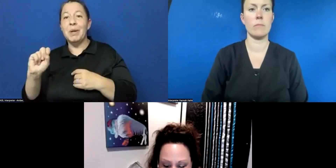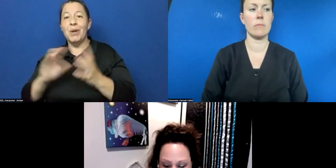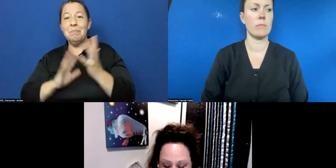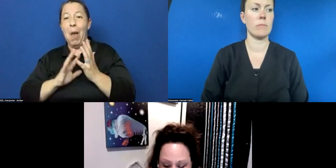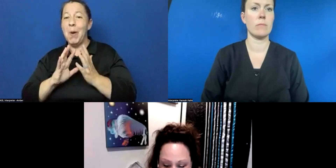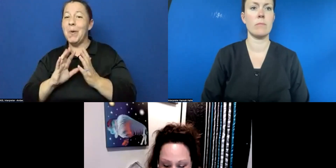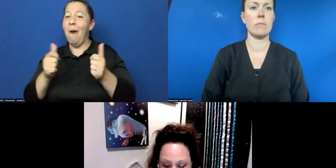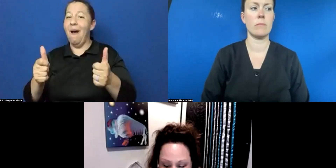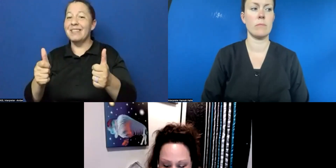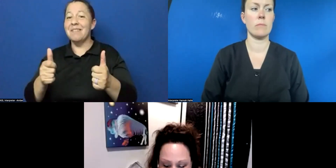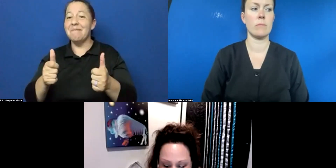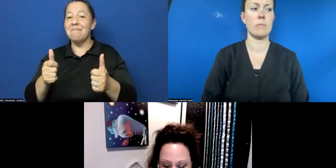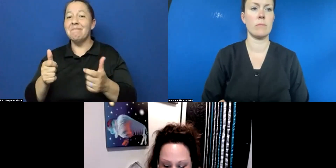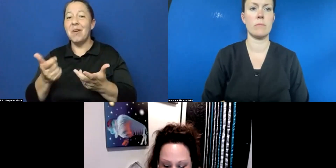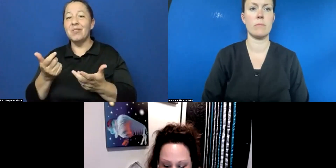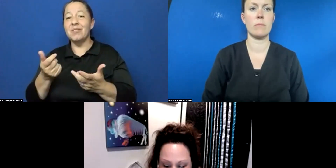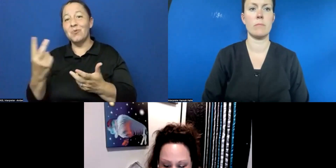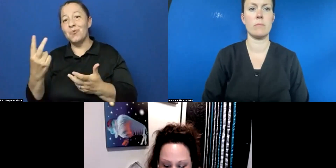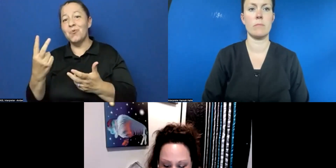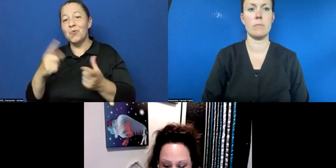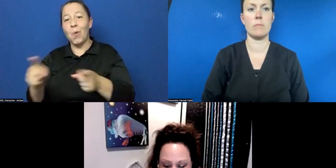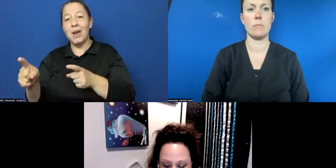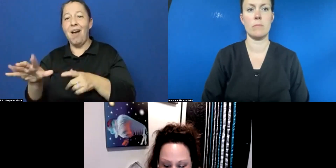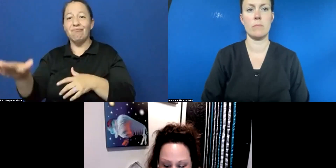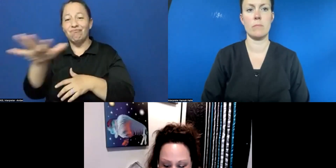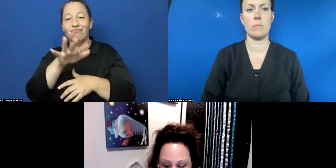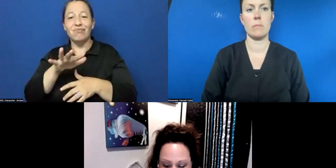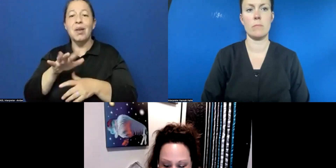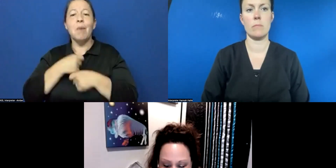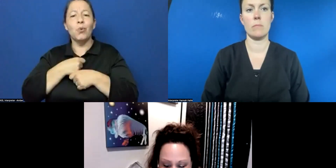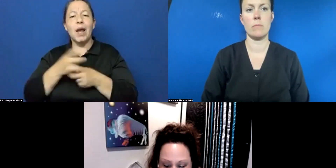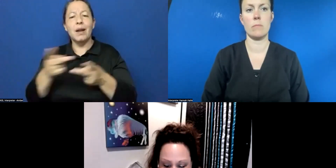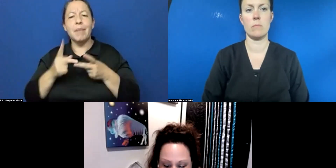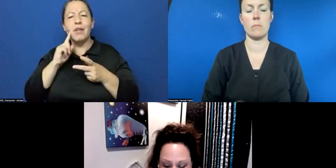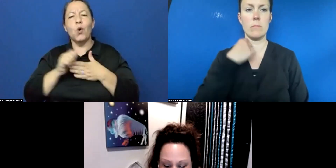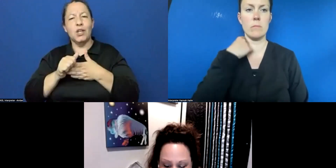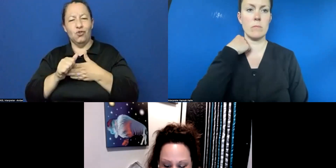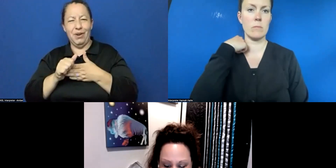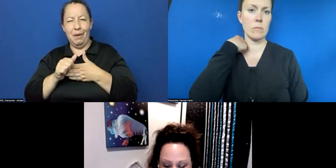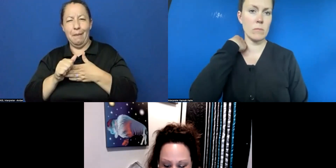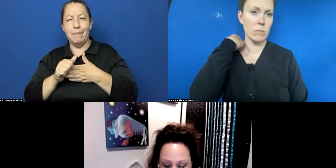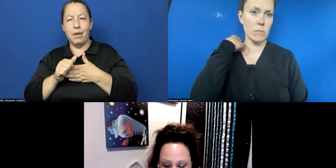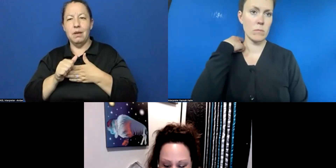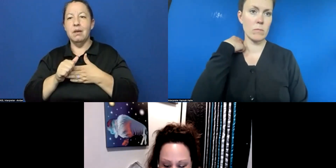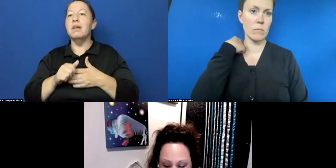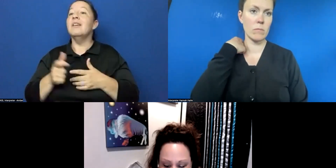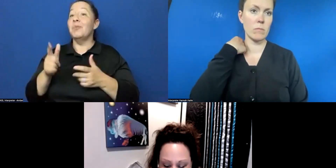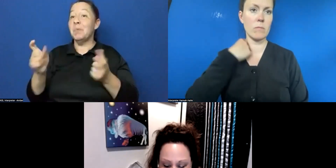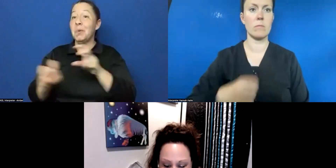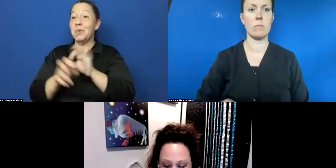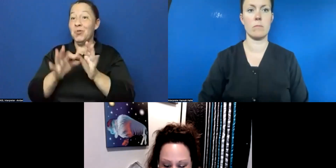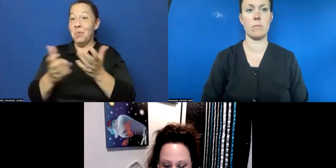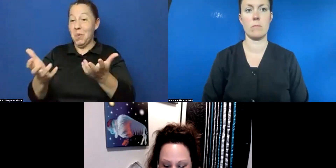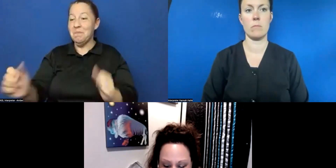around in Indian country. Create space for leadership, because when it comes, like, I'm half gypsy. When I have